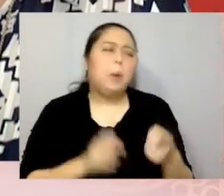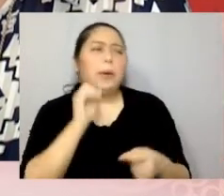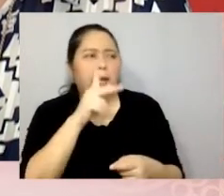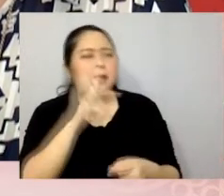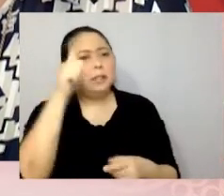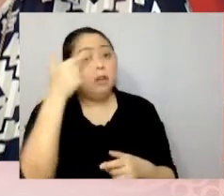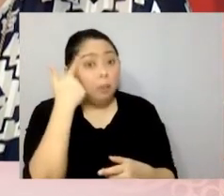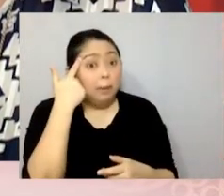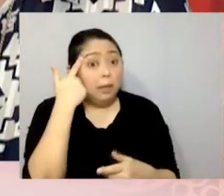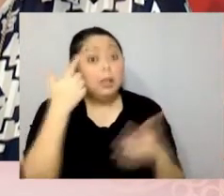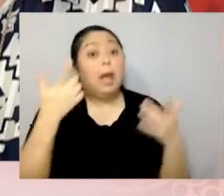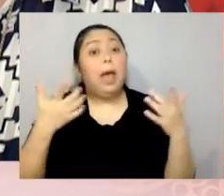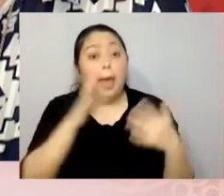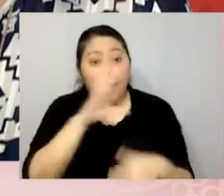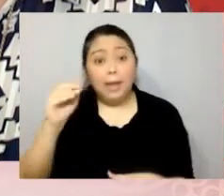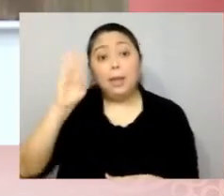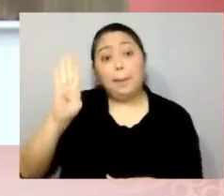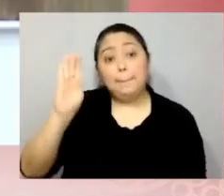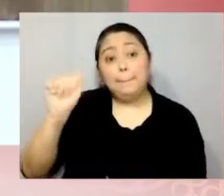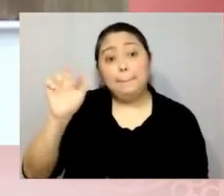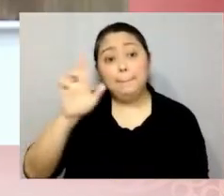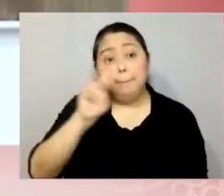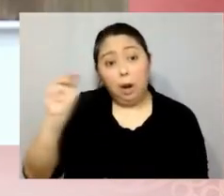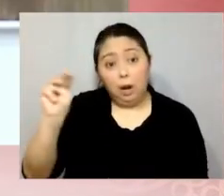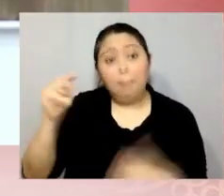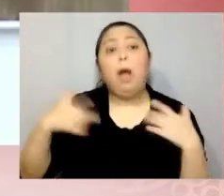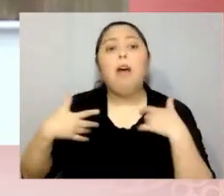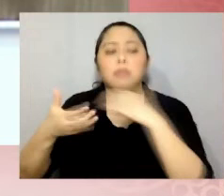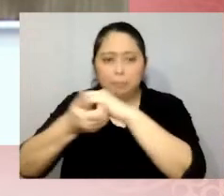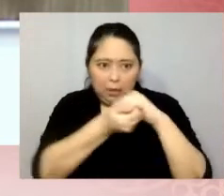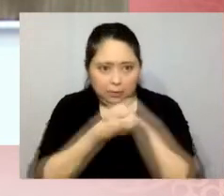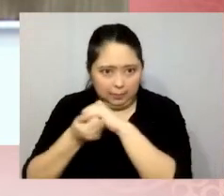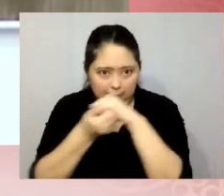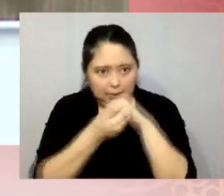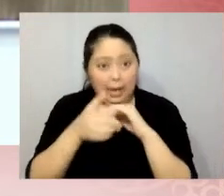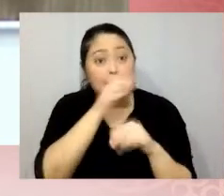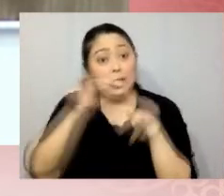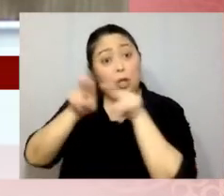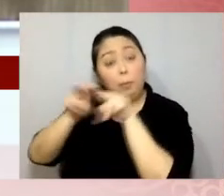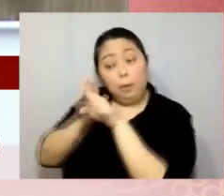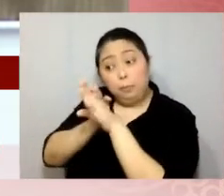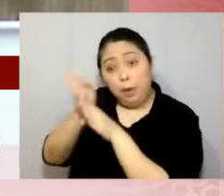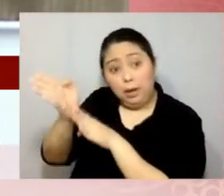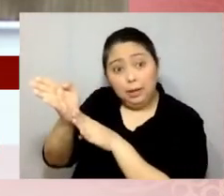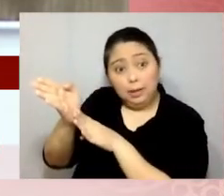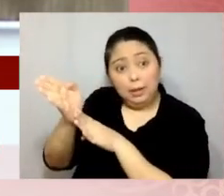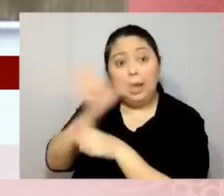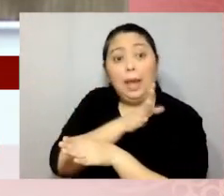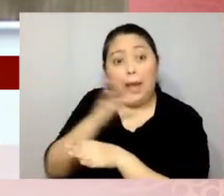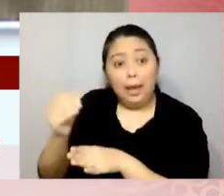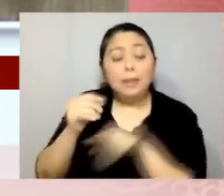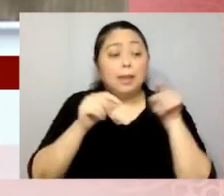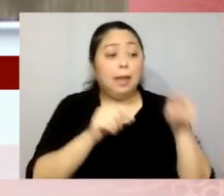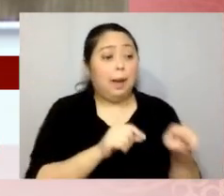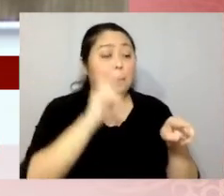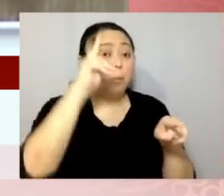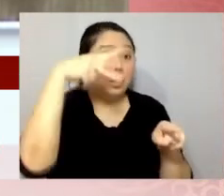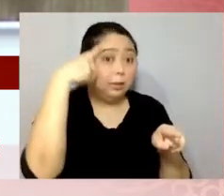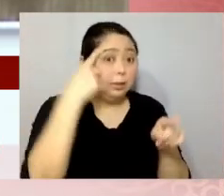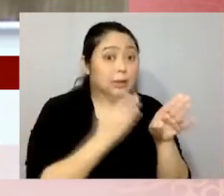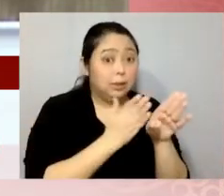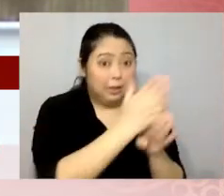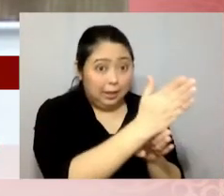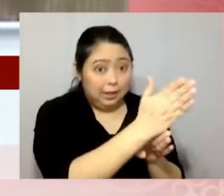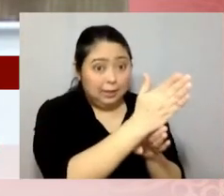government, we're partners in the implementation, both in the normalization track and in the implementation of